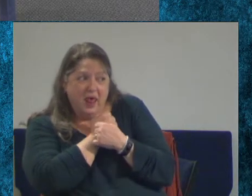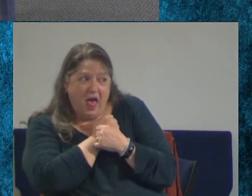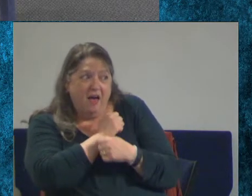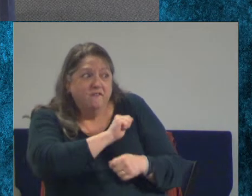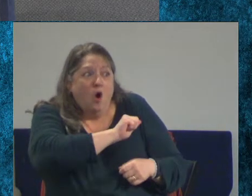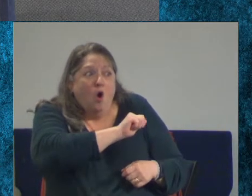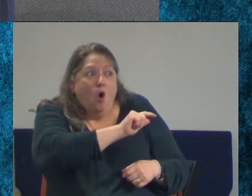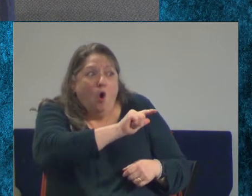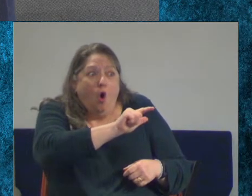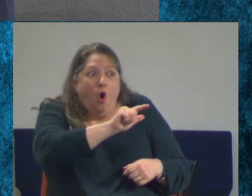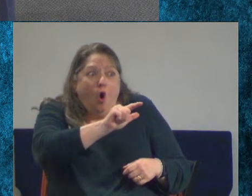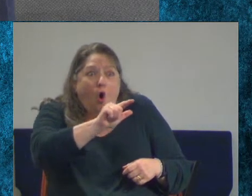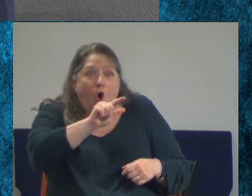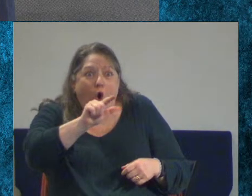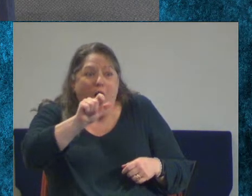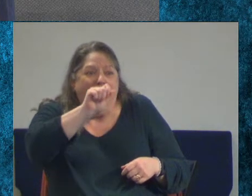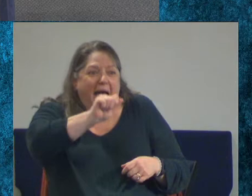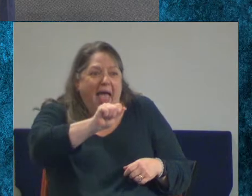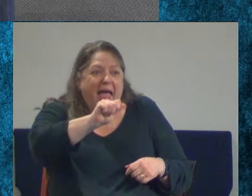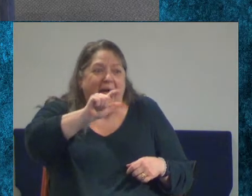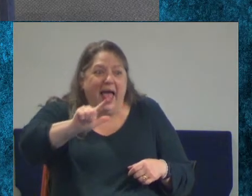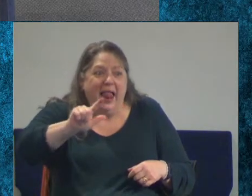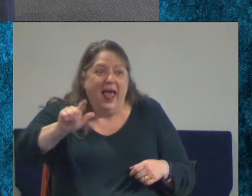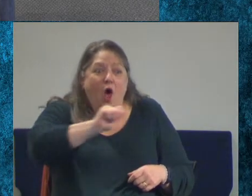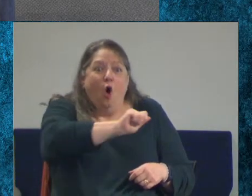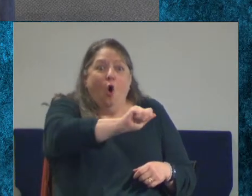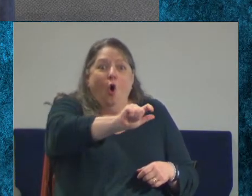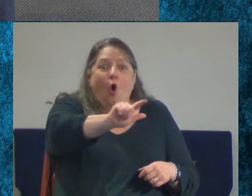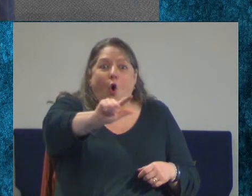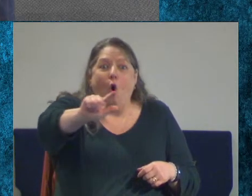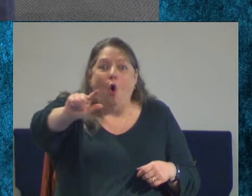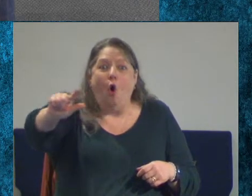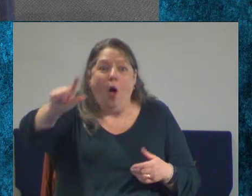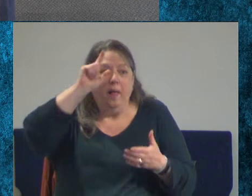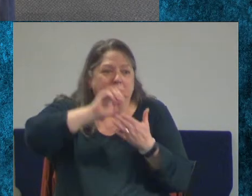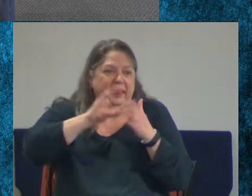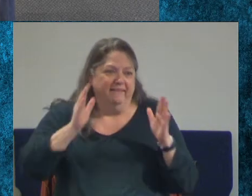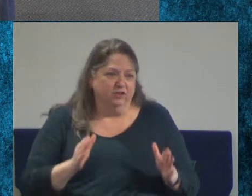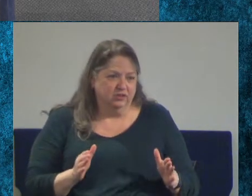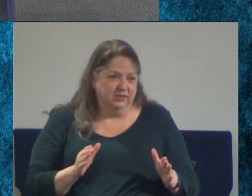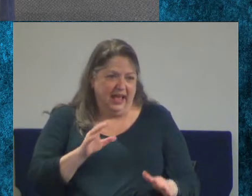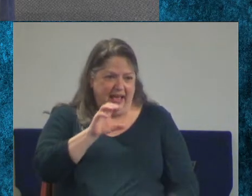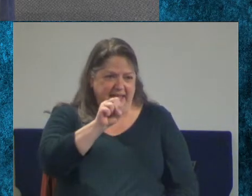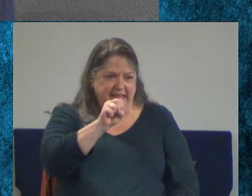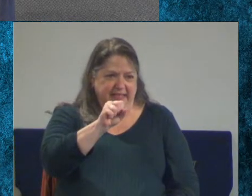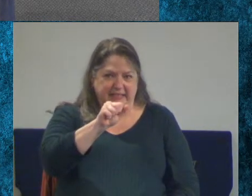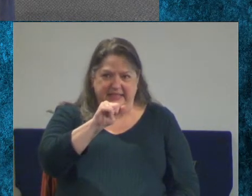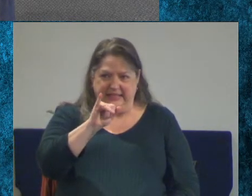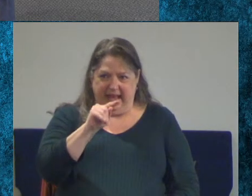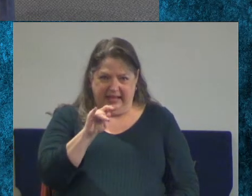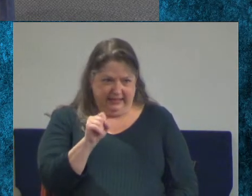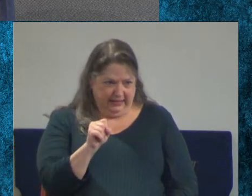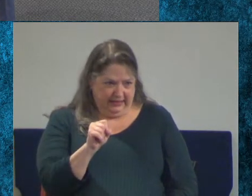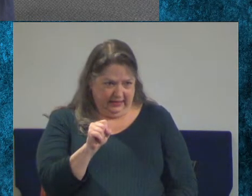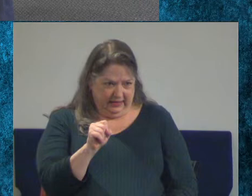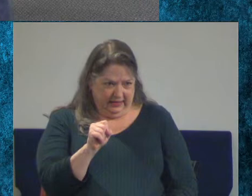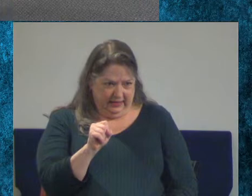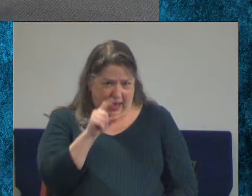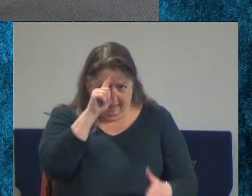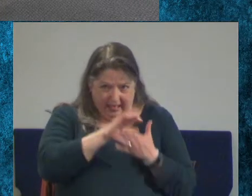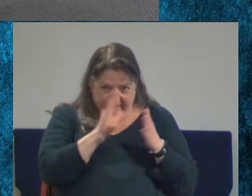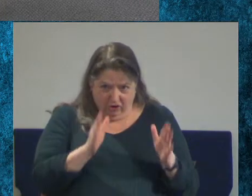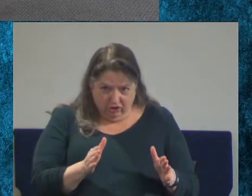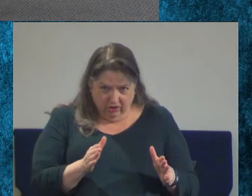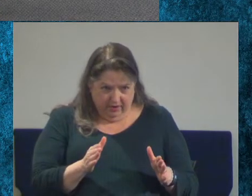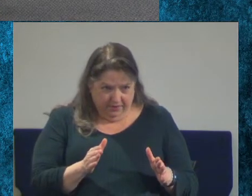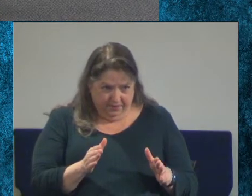have for A-L-L, all the saints. So it's a genuine concern. Paul